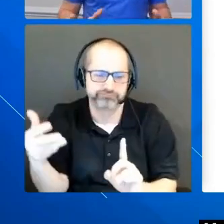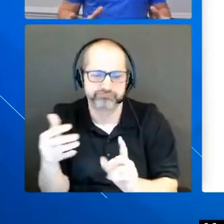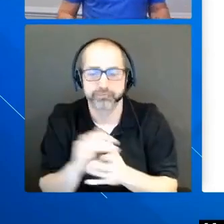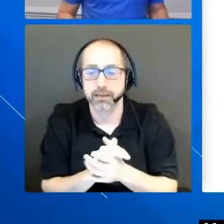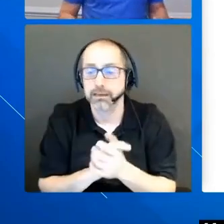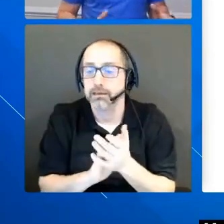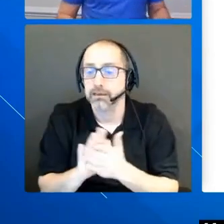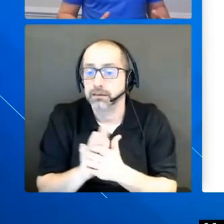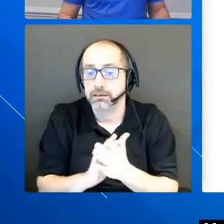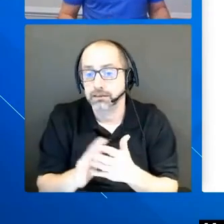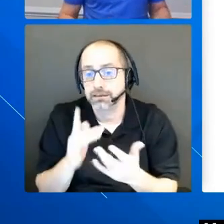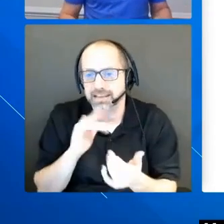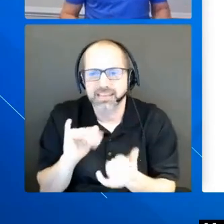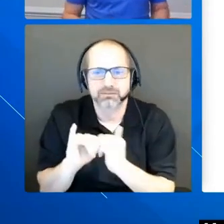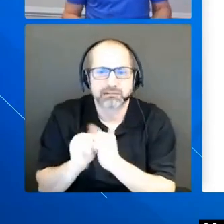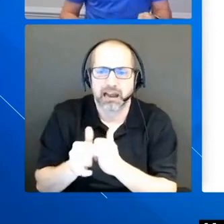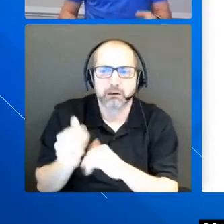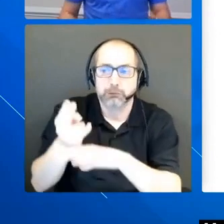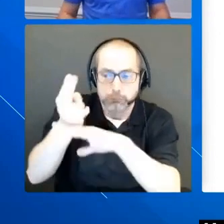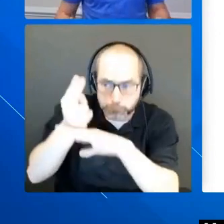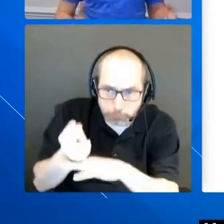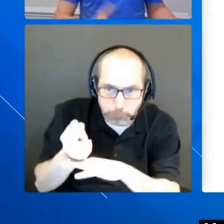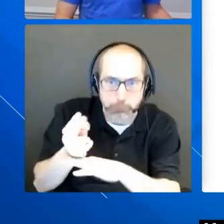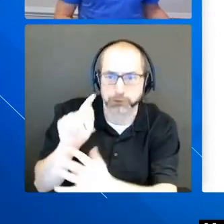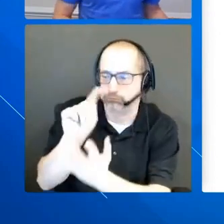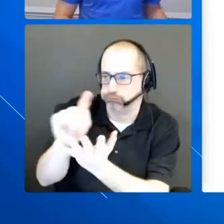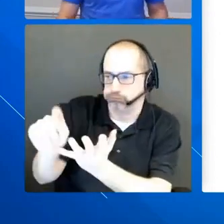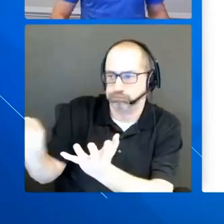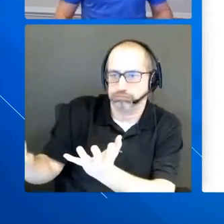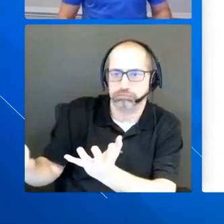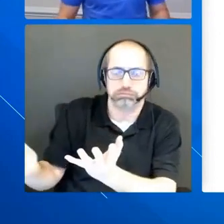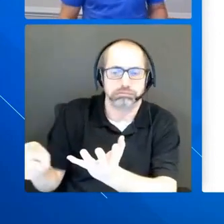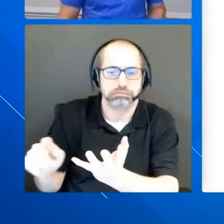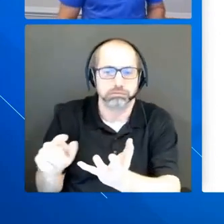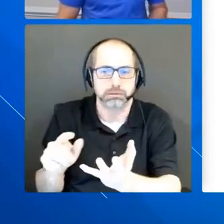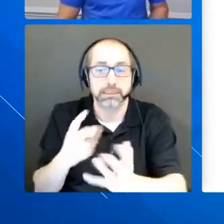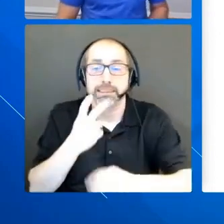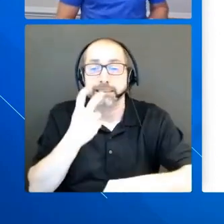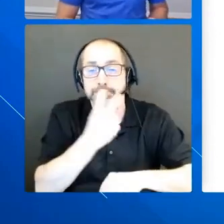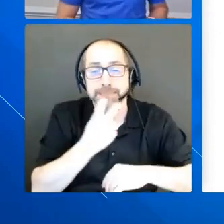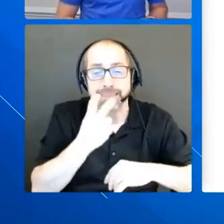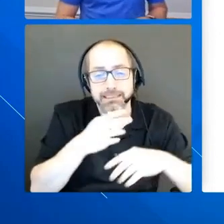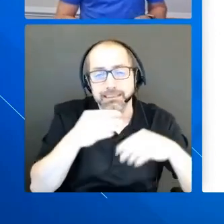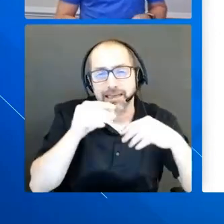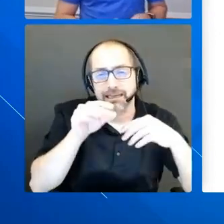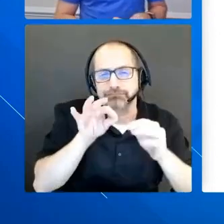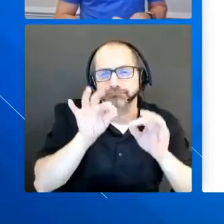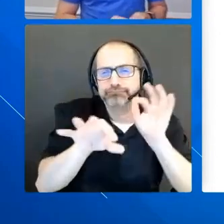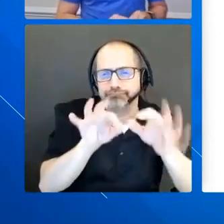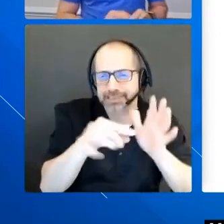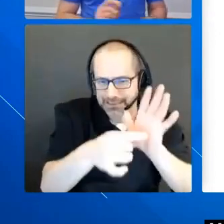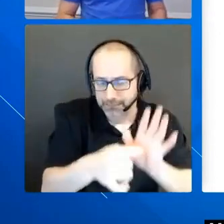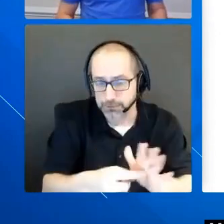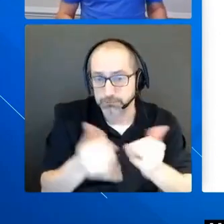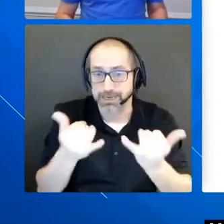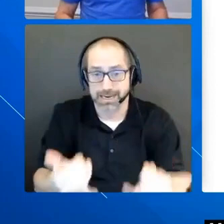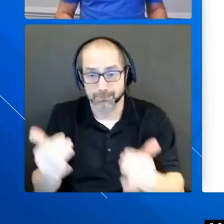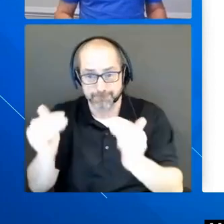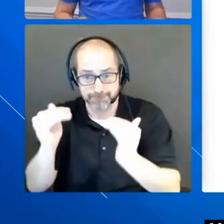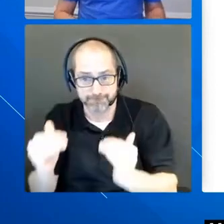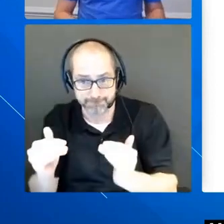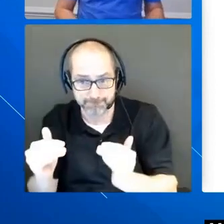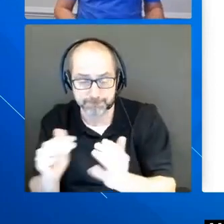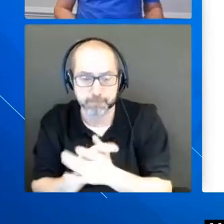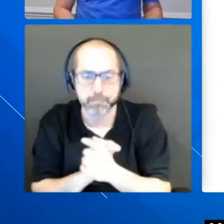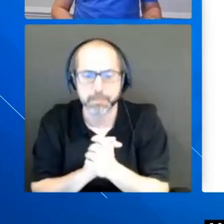borders on usability pretty heavily. I think it's though with speech, I wanted to kind of give some examples. The important thing